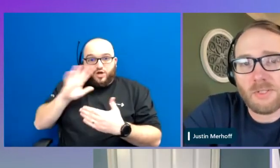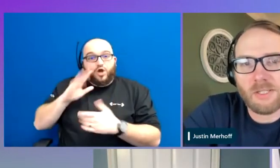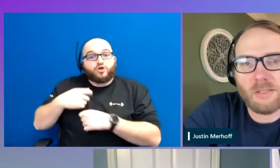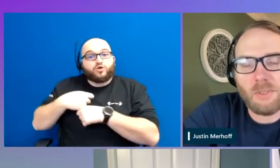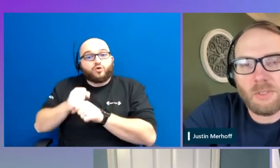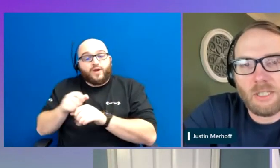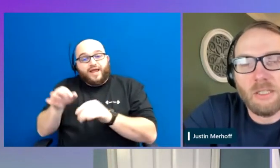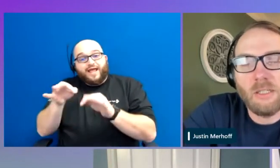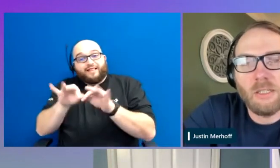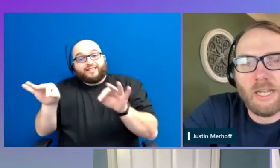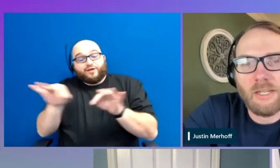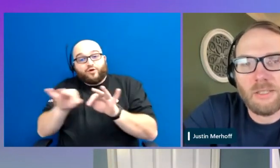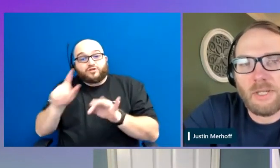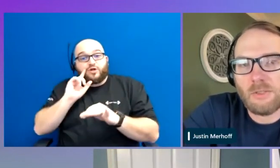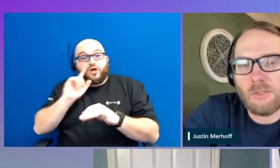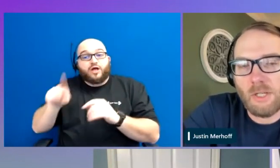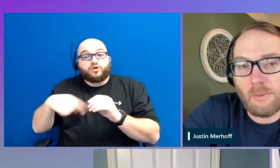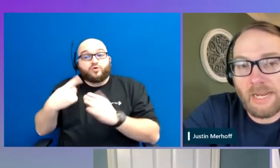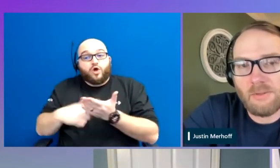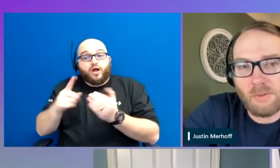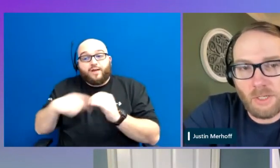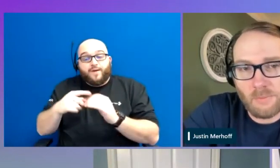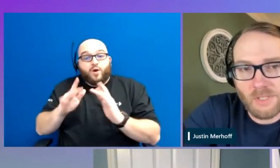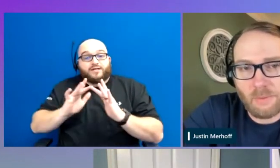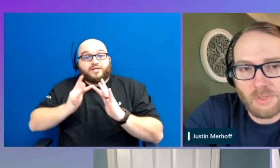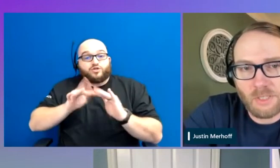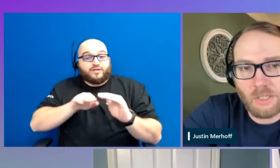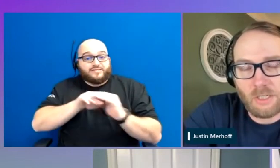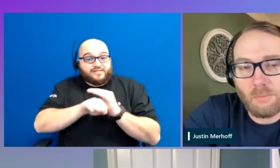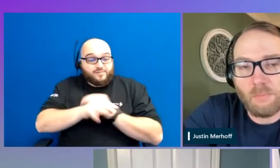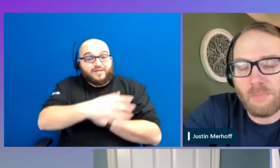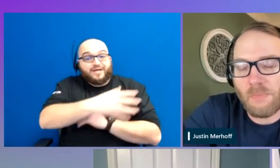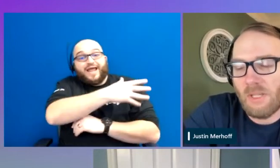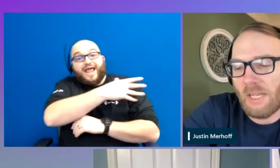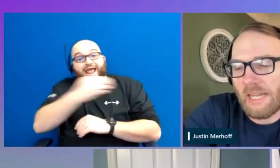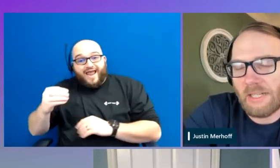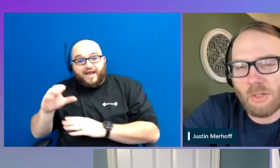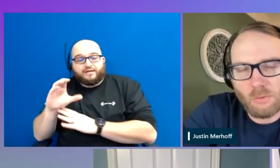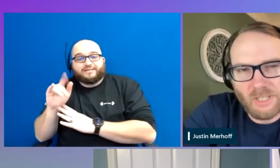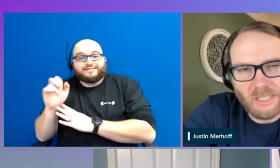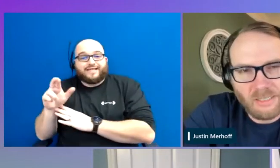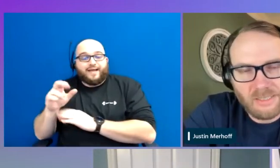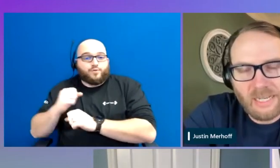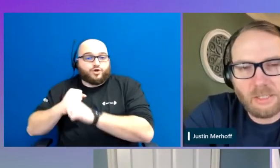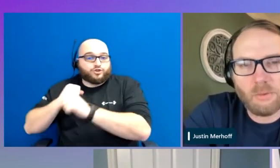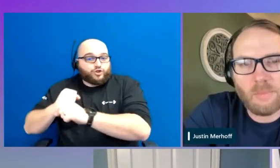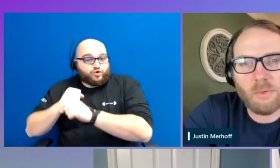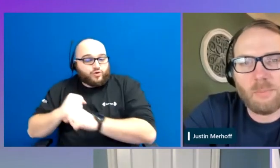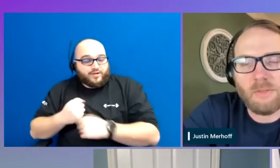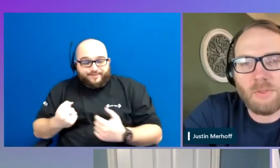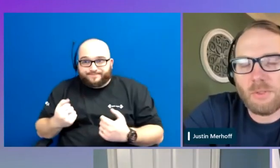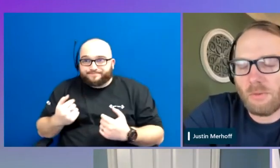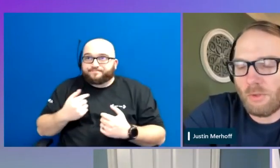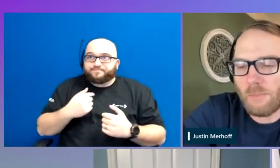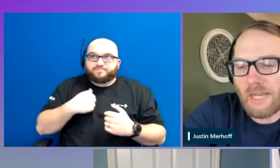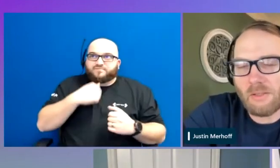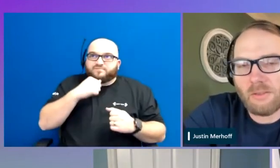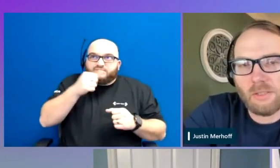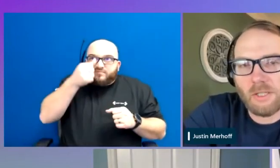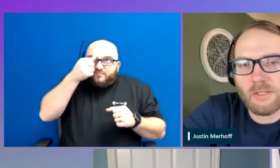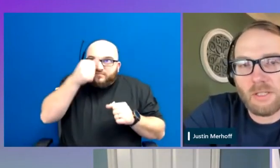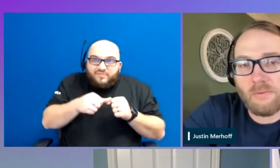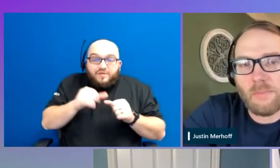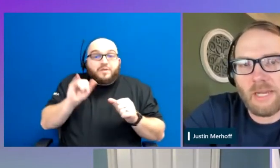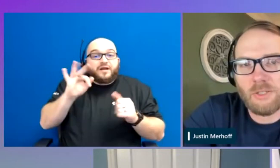digital accessibility and to make cybersecurity. And I don't exactly remember it, but if you could look back